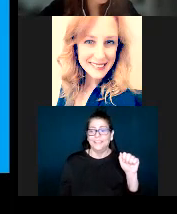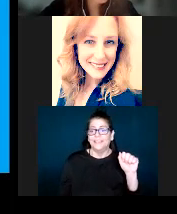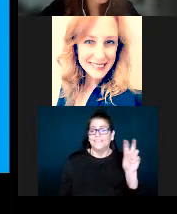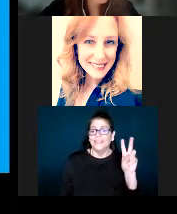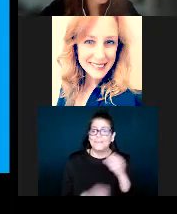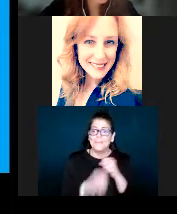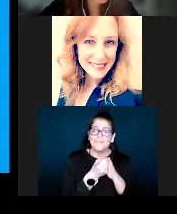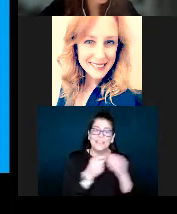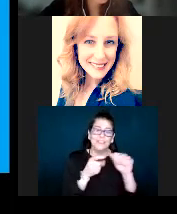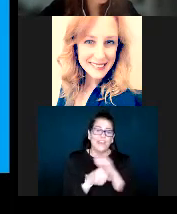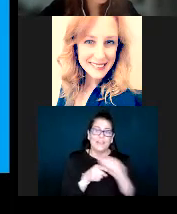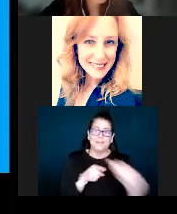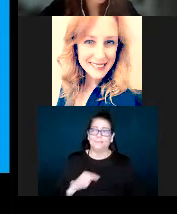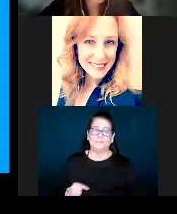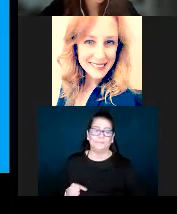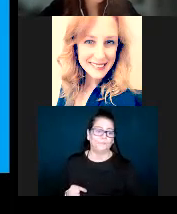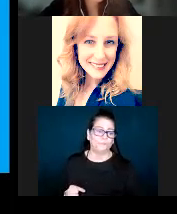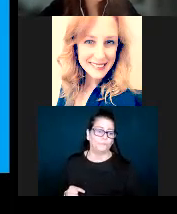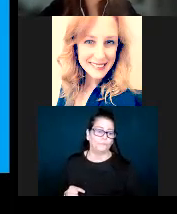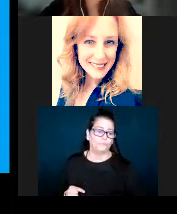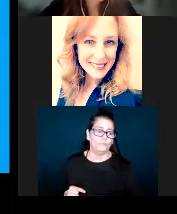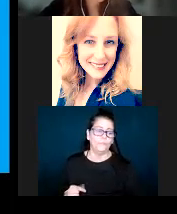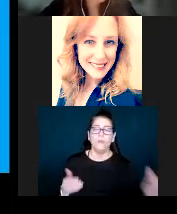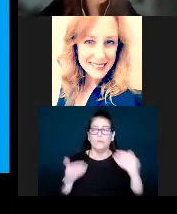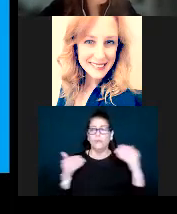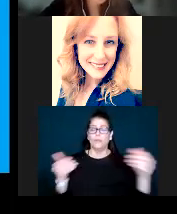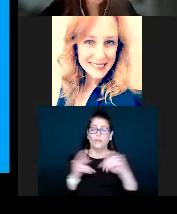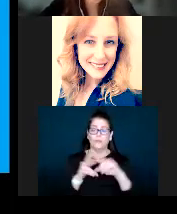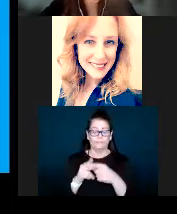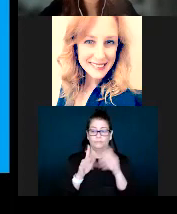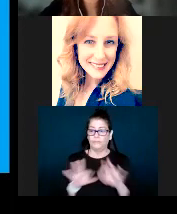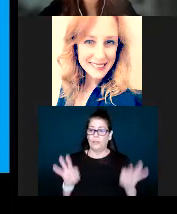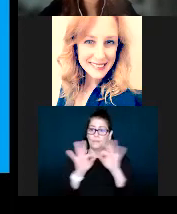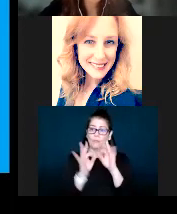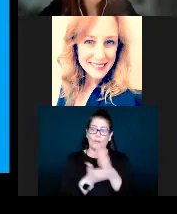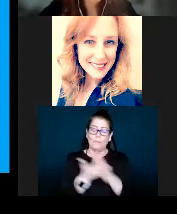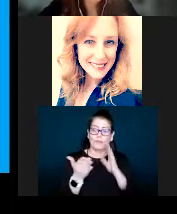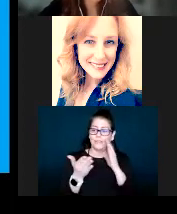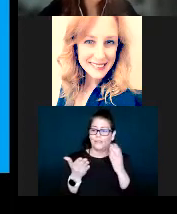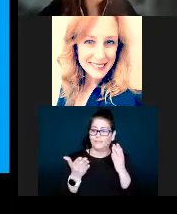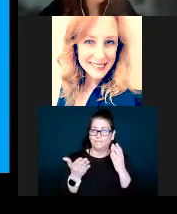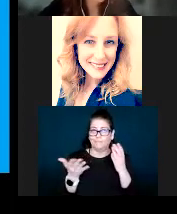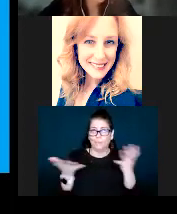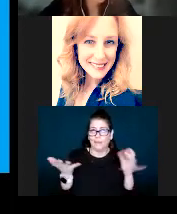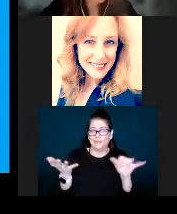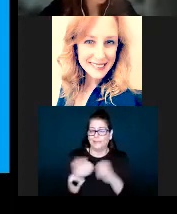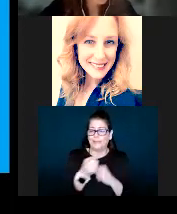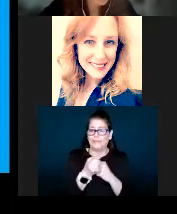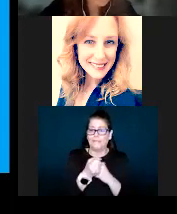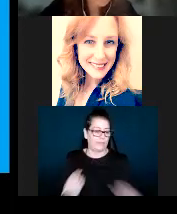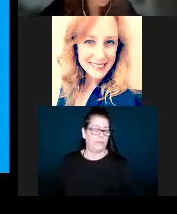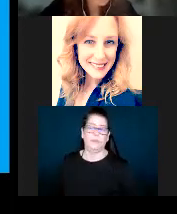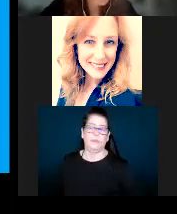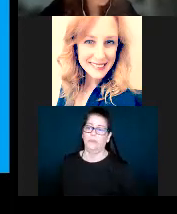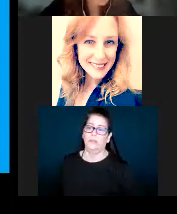going to jump right into some of the most important parts of being an advocate. And this training is on day